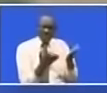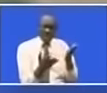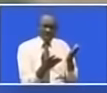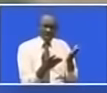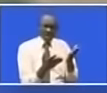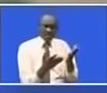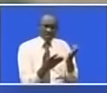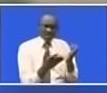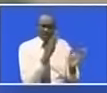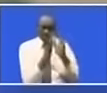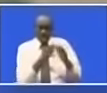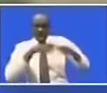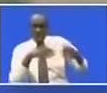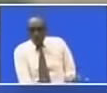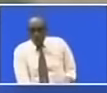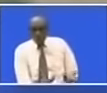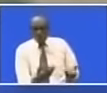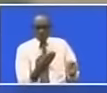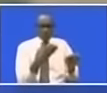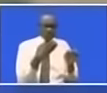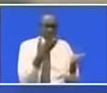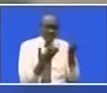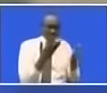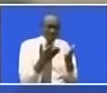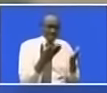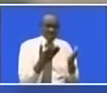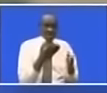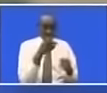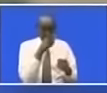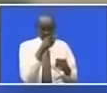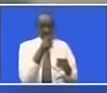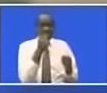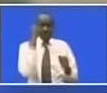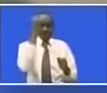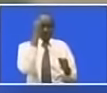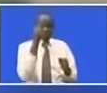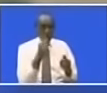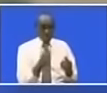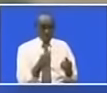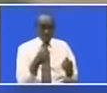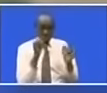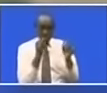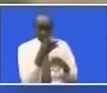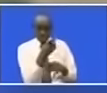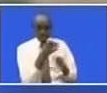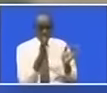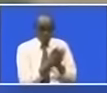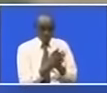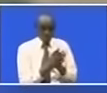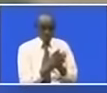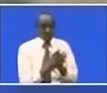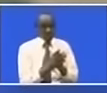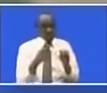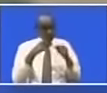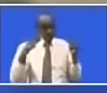an issue of preparation or it's an issue that perhaps lends itself to more political use, as being alleged